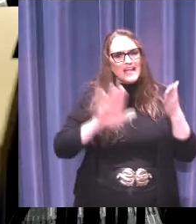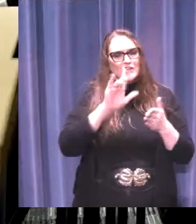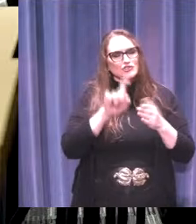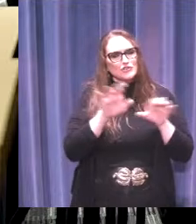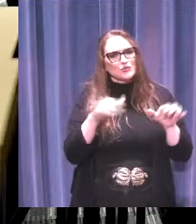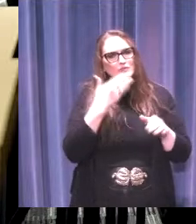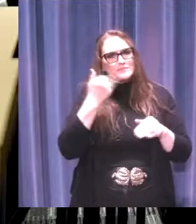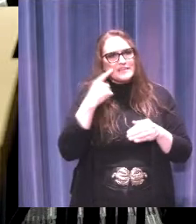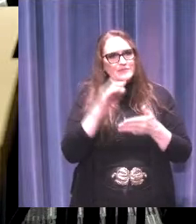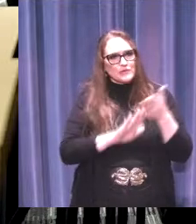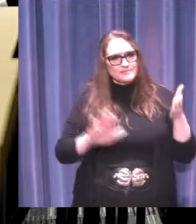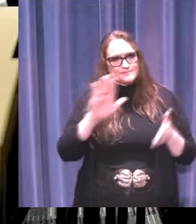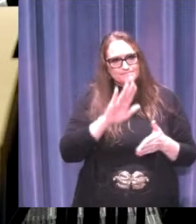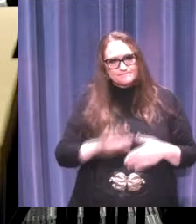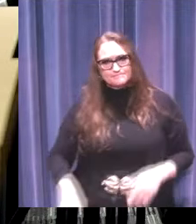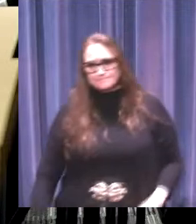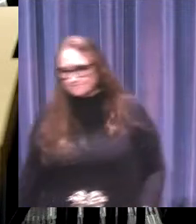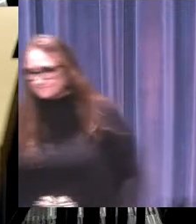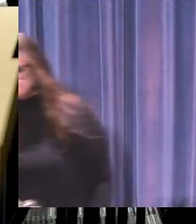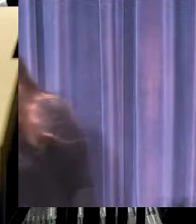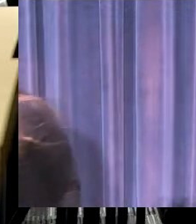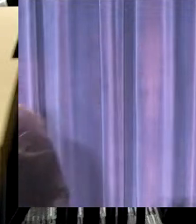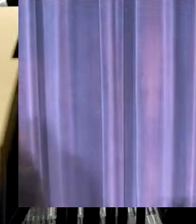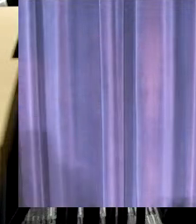what's best for the campus.